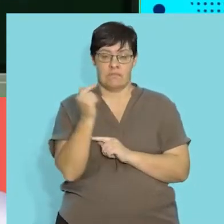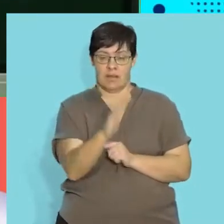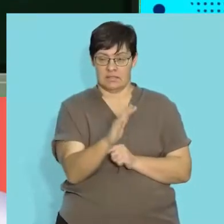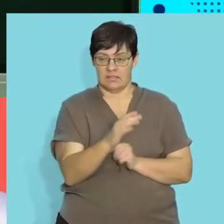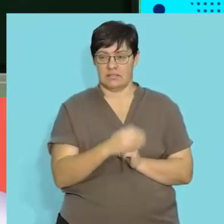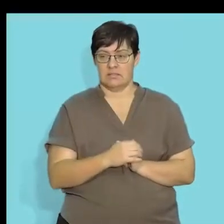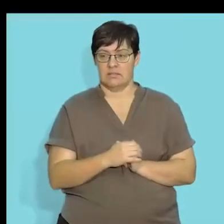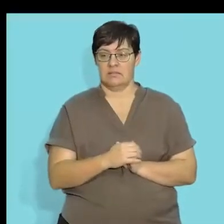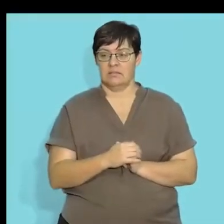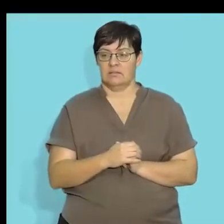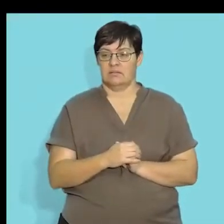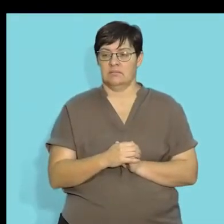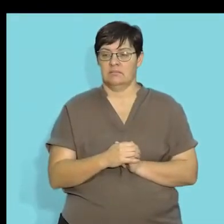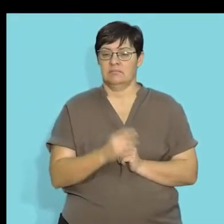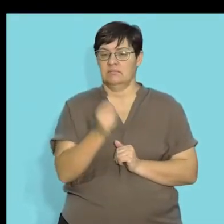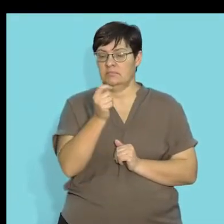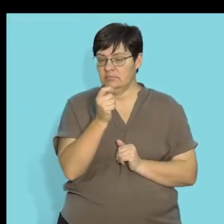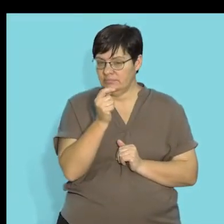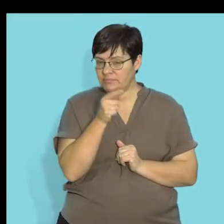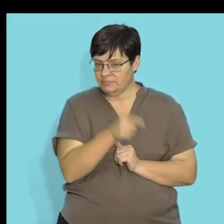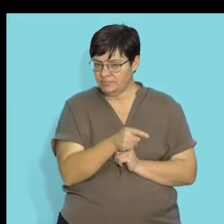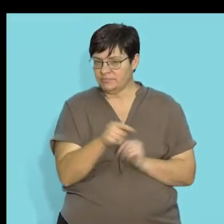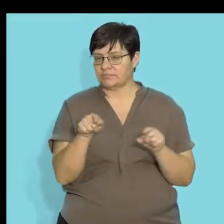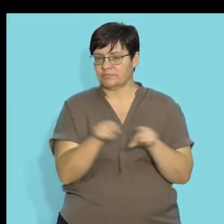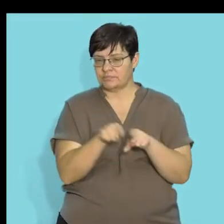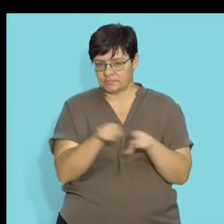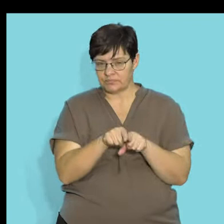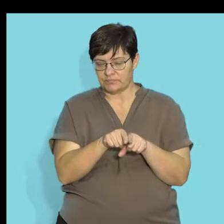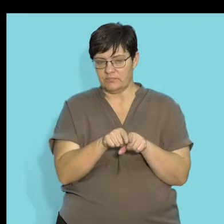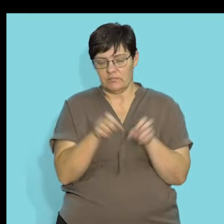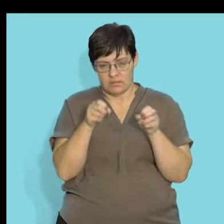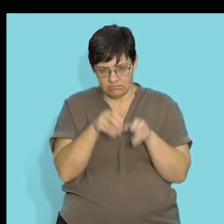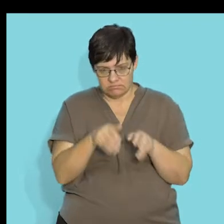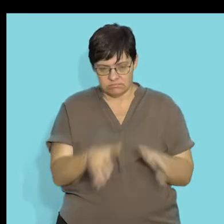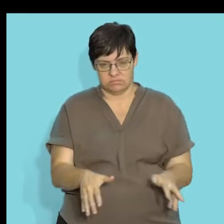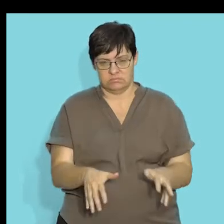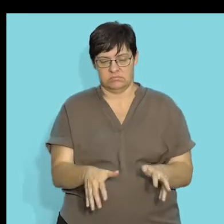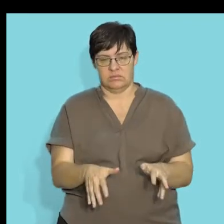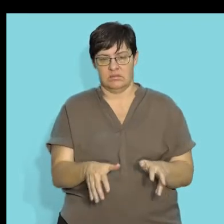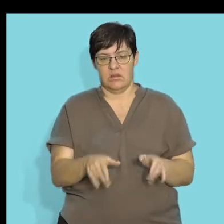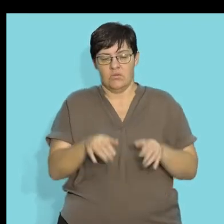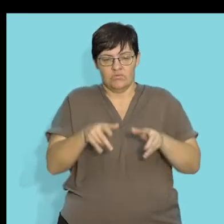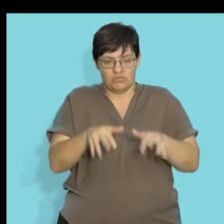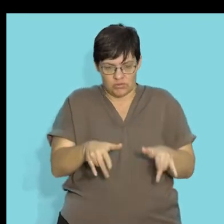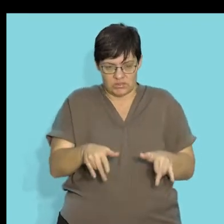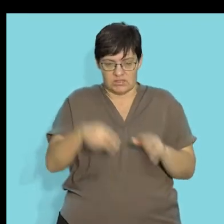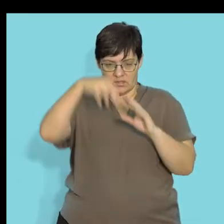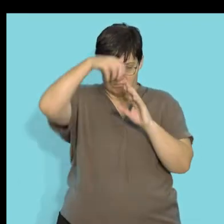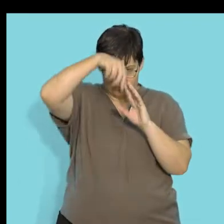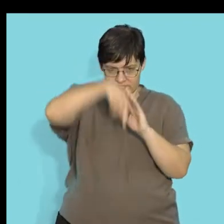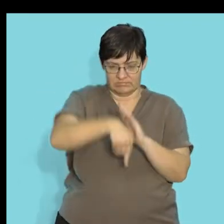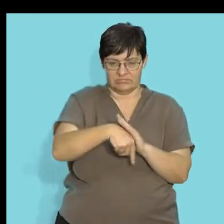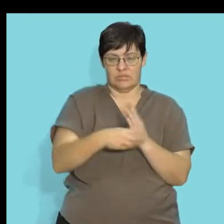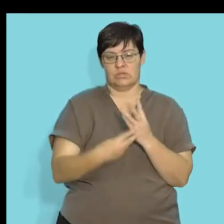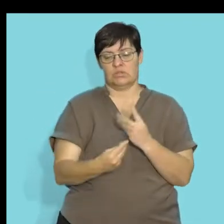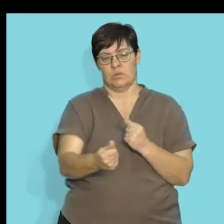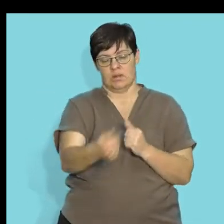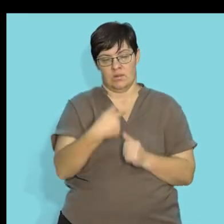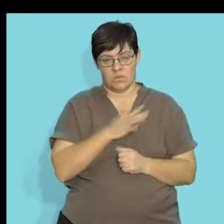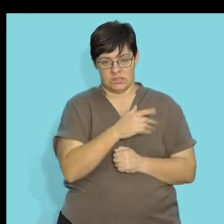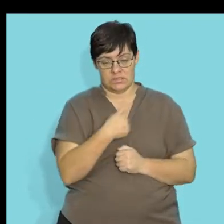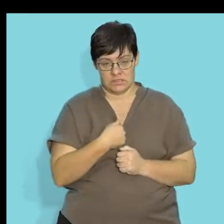plant, you'll find that the seedlings also placed down will produce roots towards the